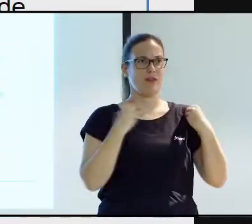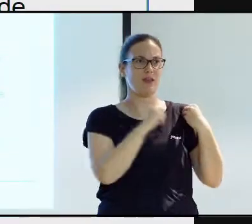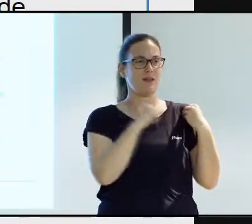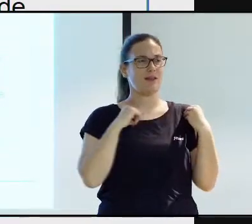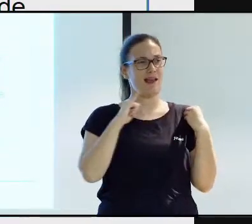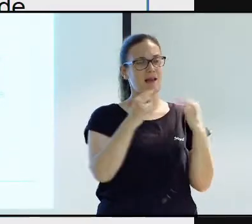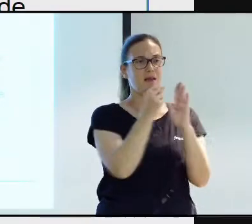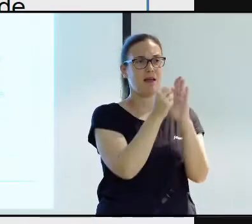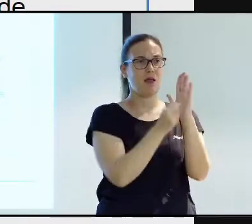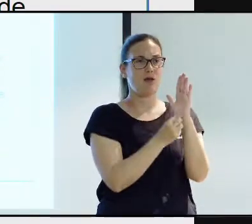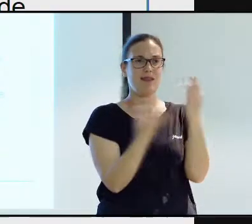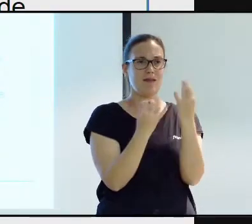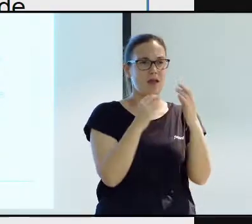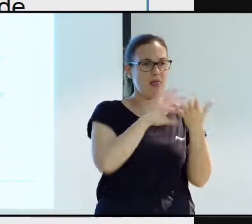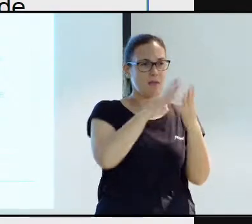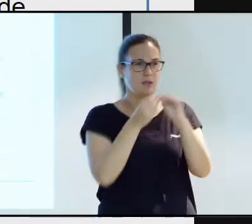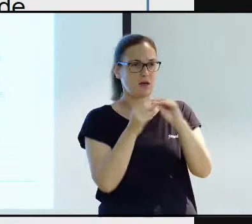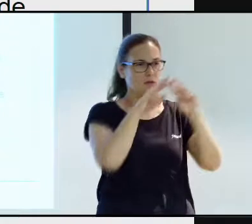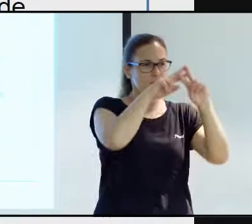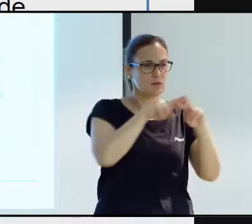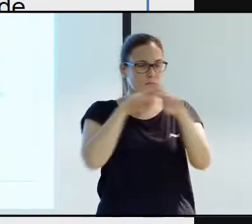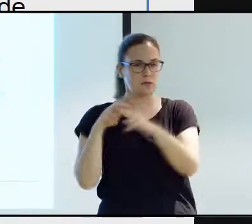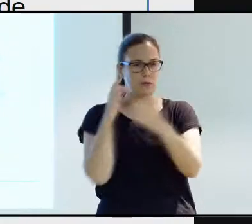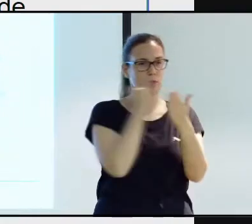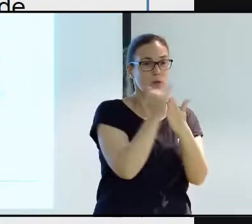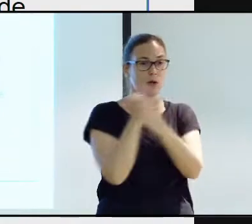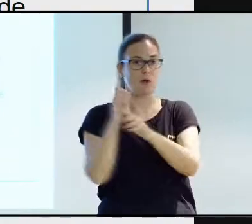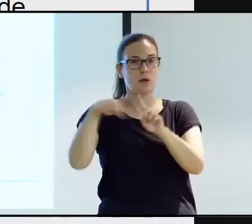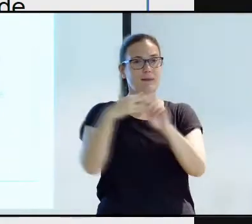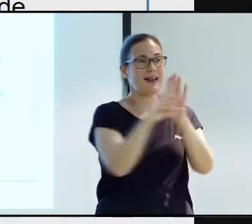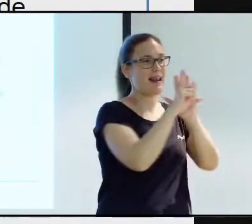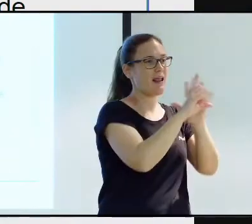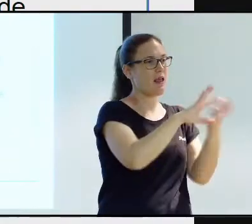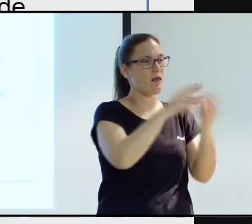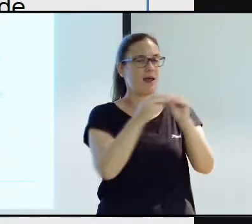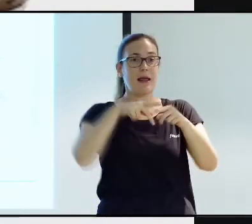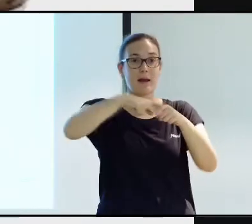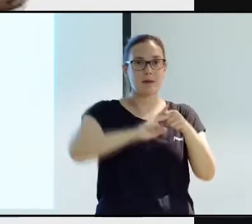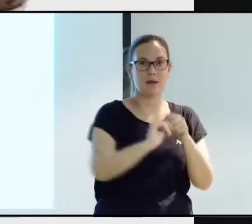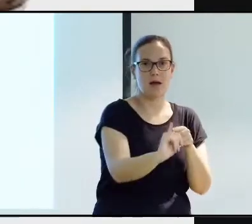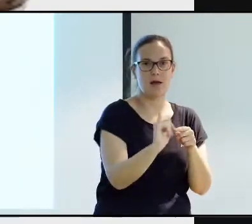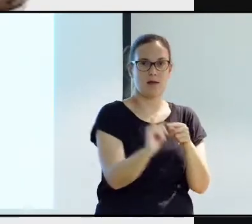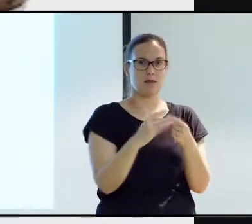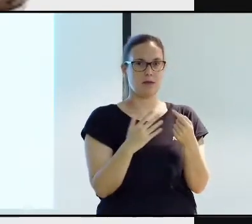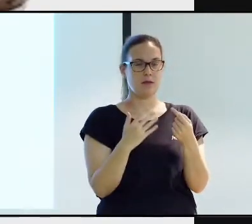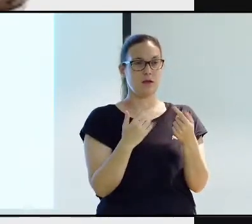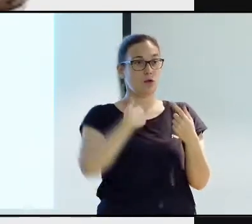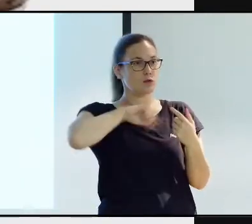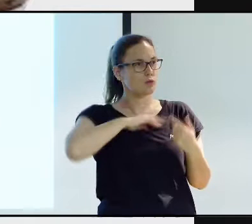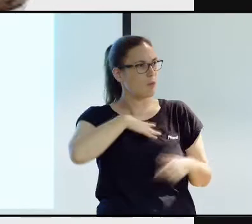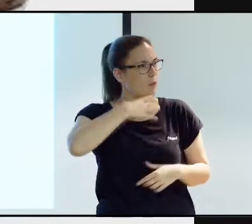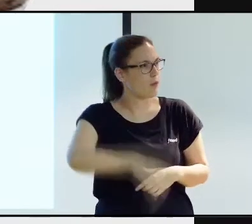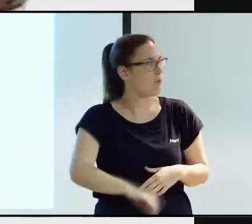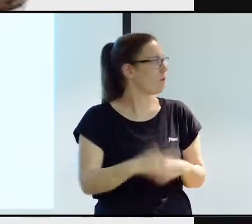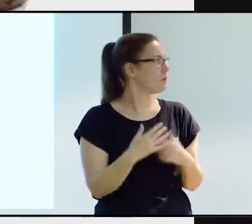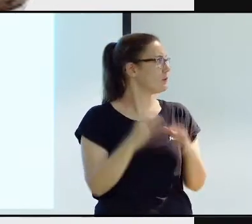we had to develop new indicators for independent living. We need to develop new ones. We need to validate them. We